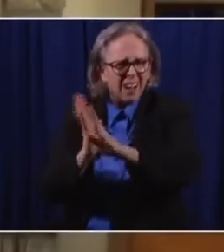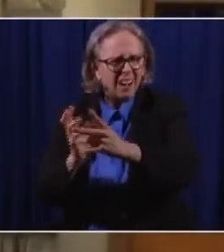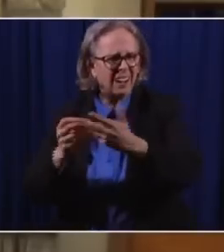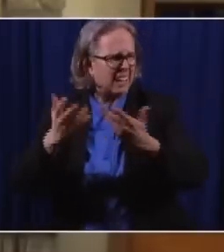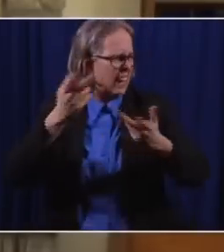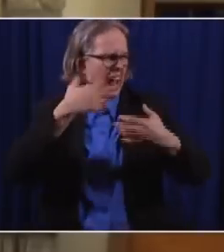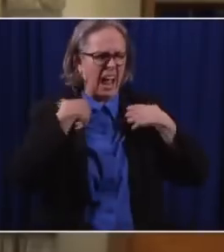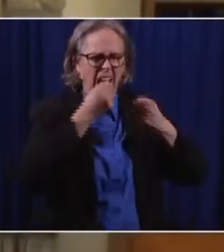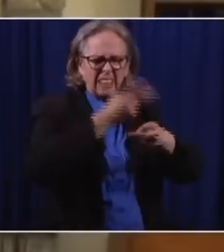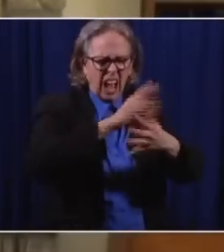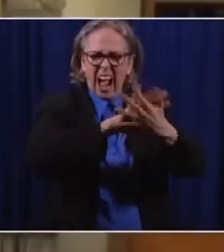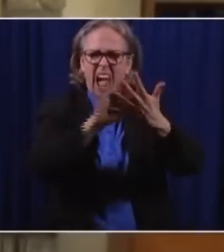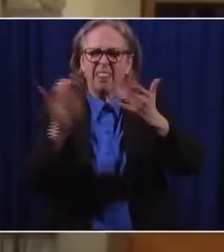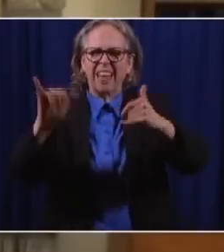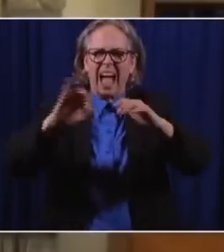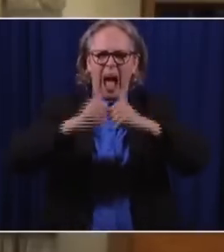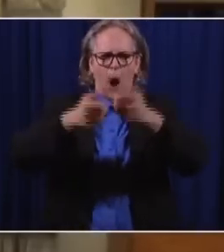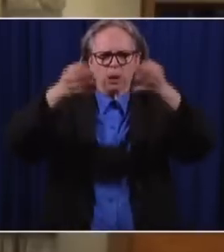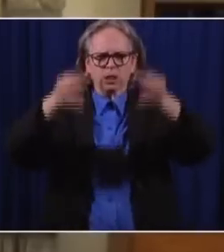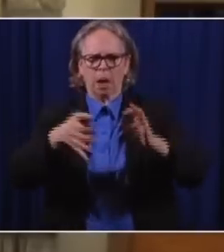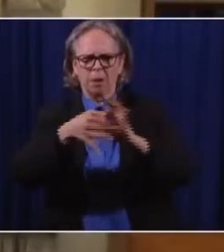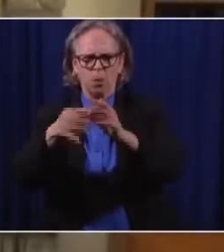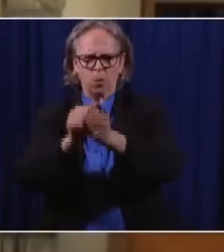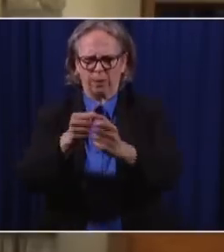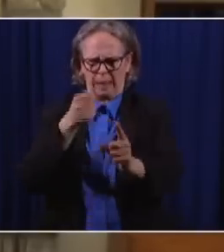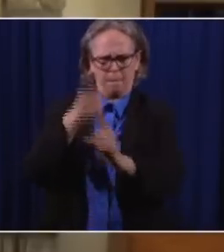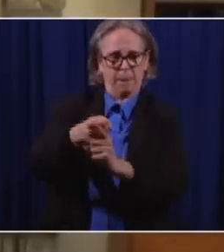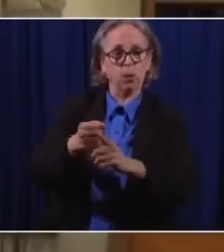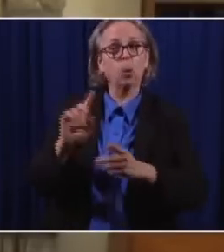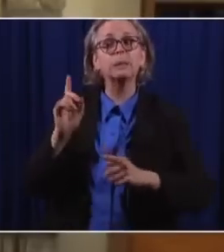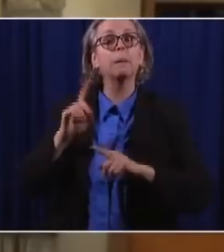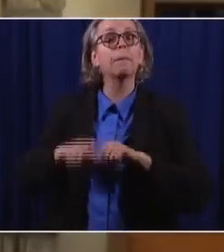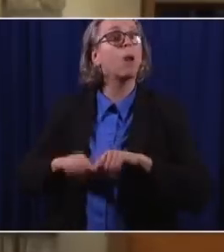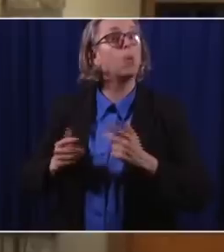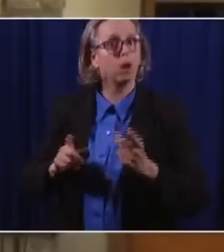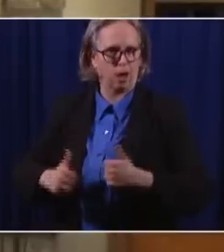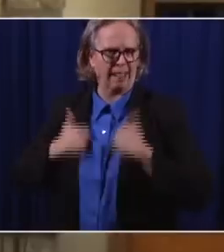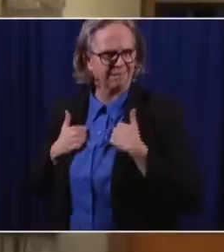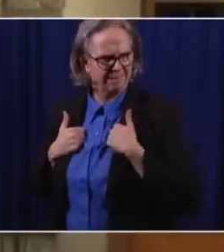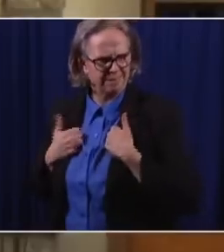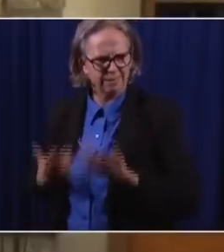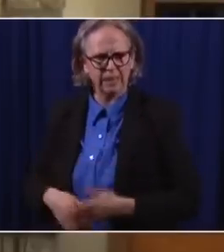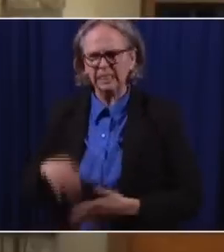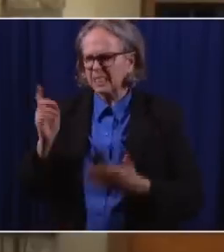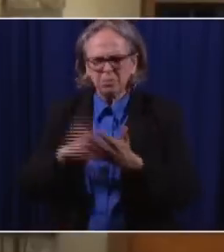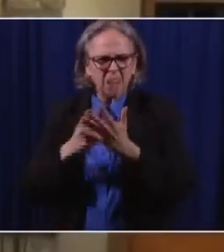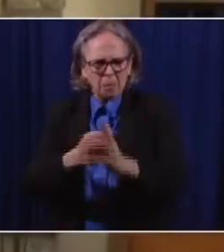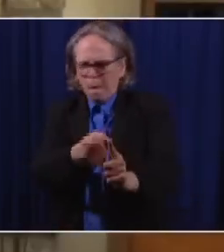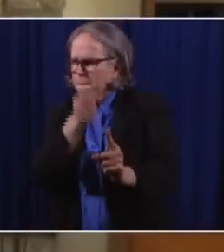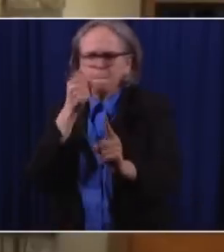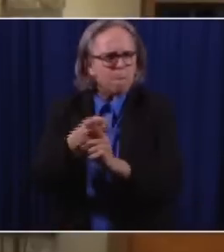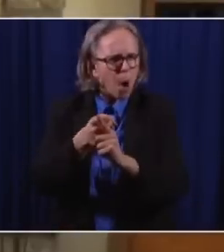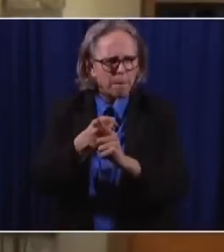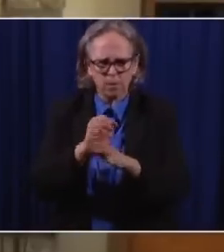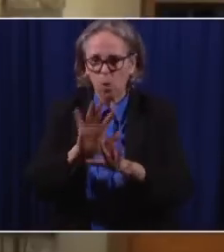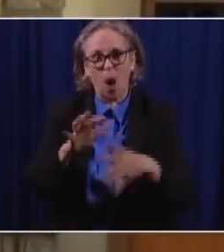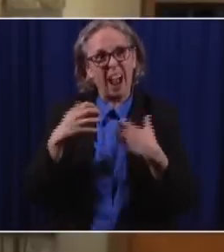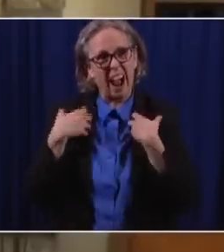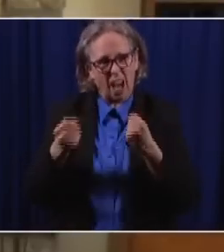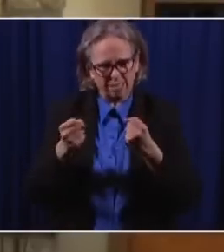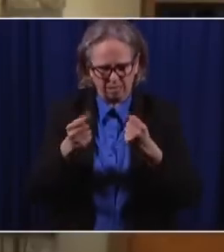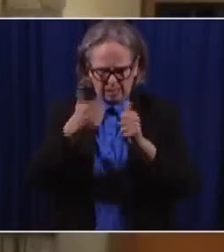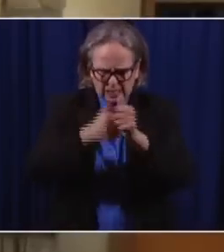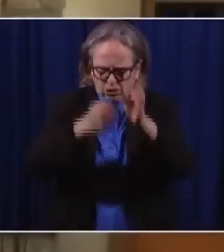Where you live and your zip code many times plays a significant role in the health outcome. That